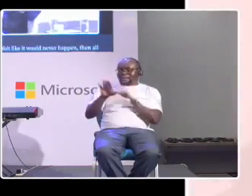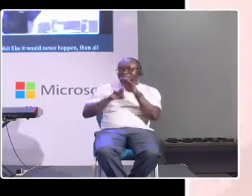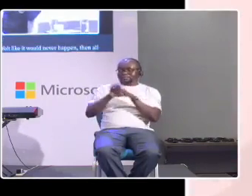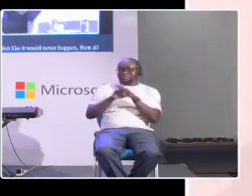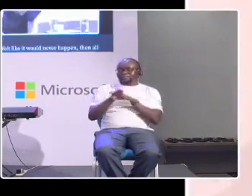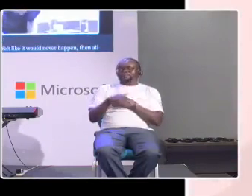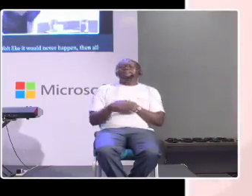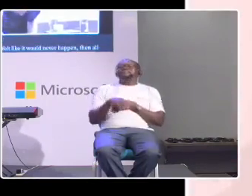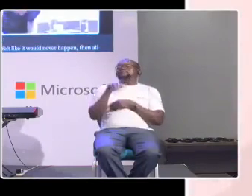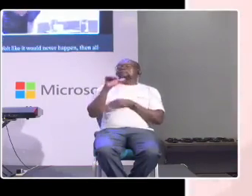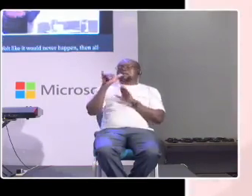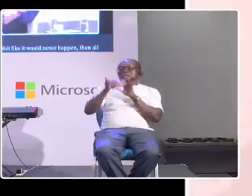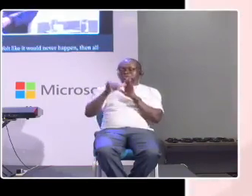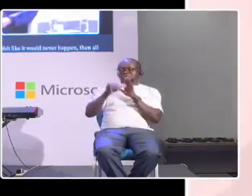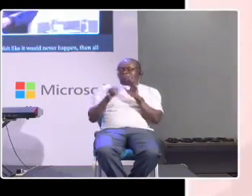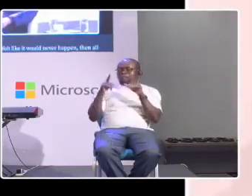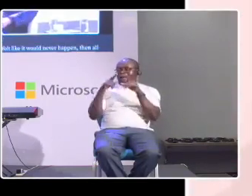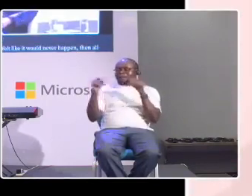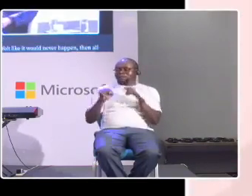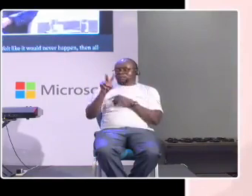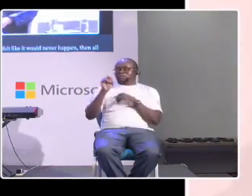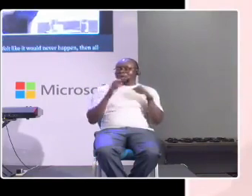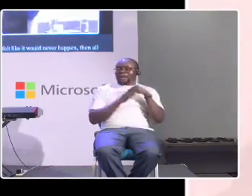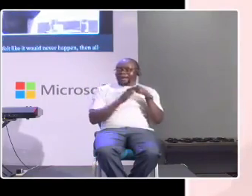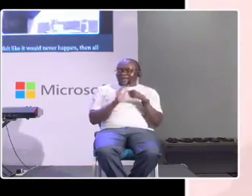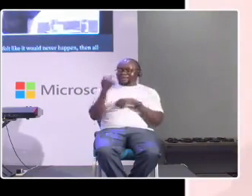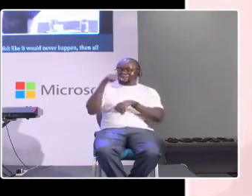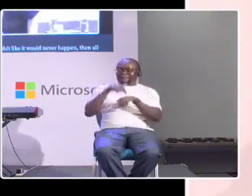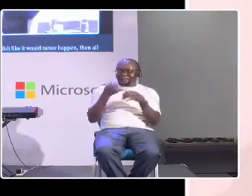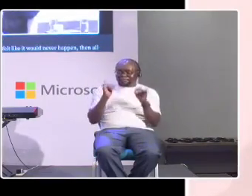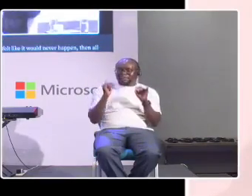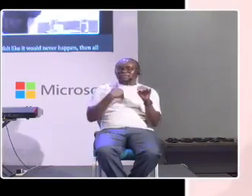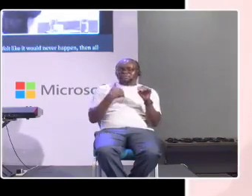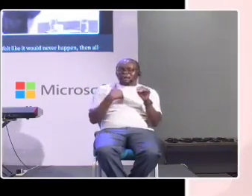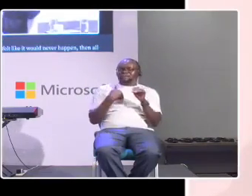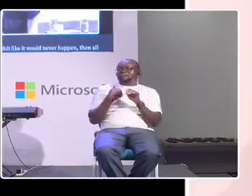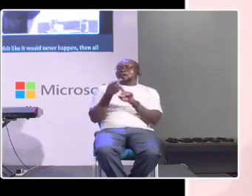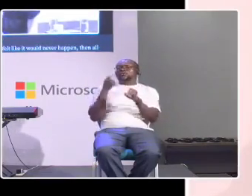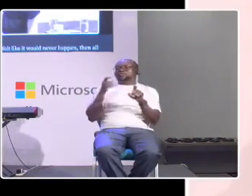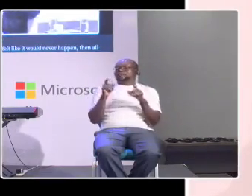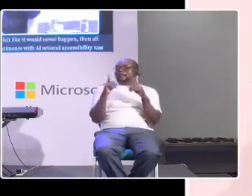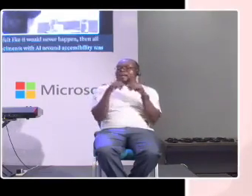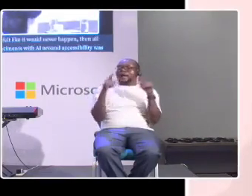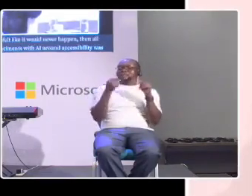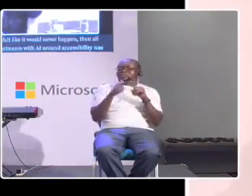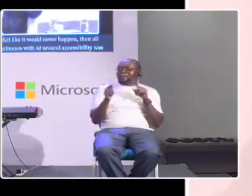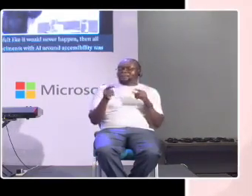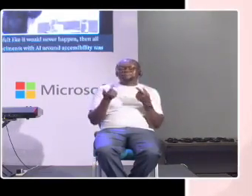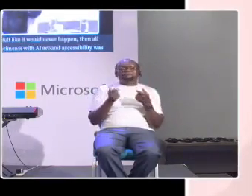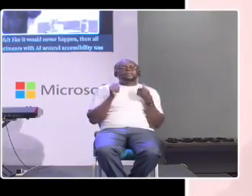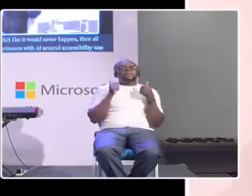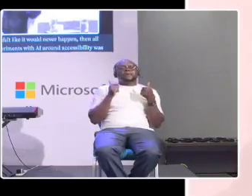YouTube captions in 2009. It was the first time we've ever tried to have automated captions, but they weren't